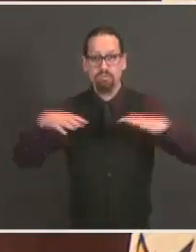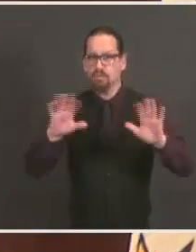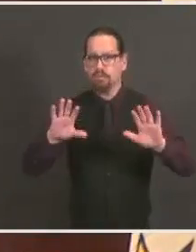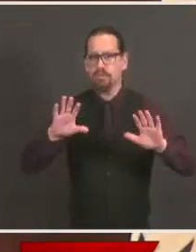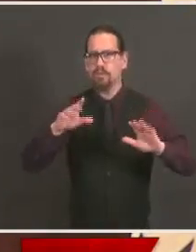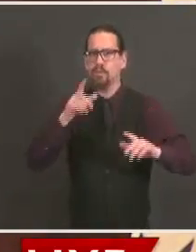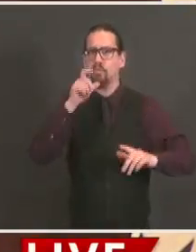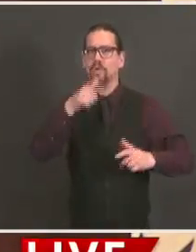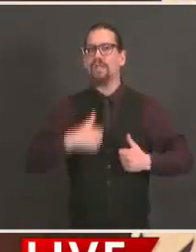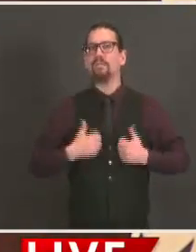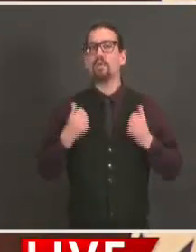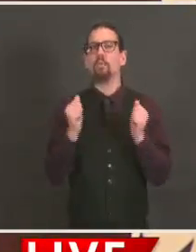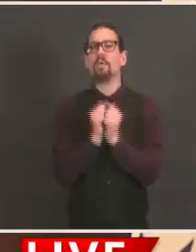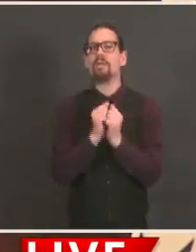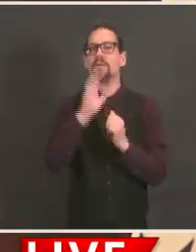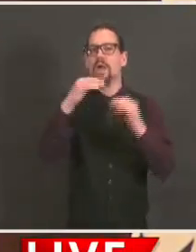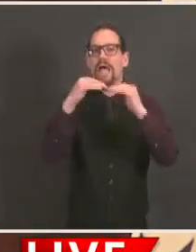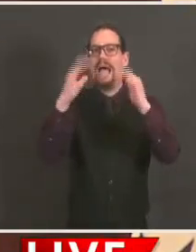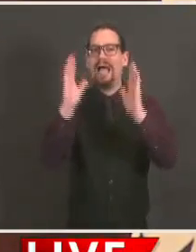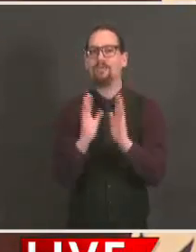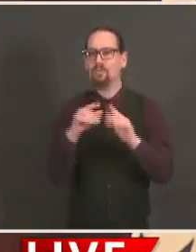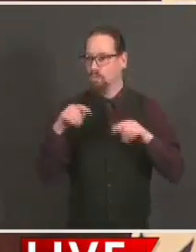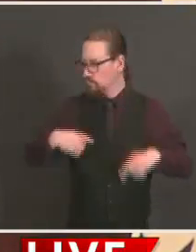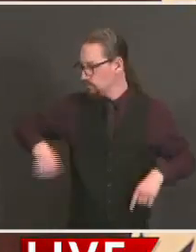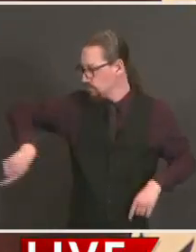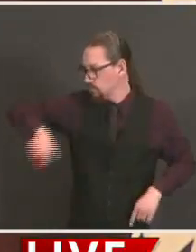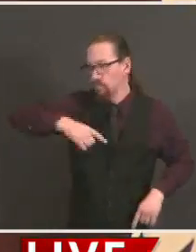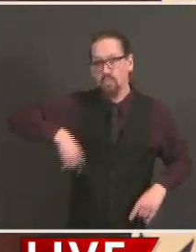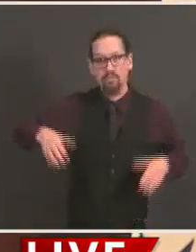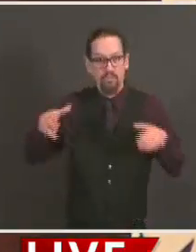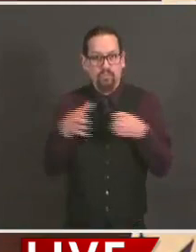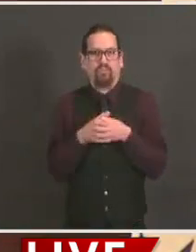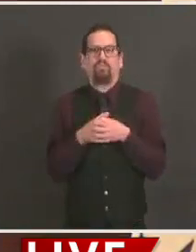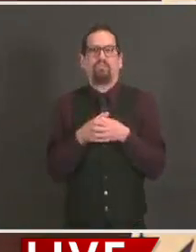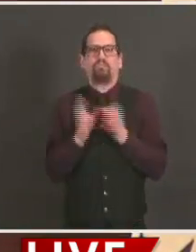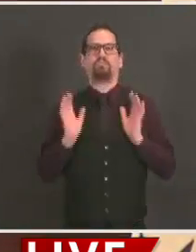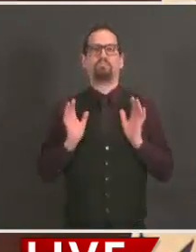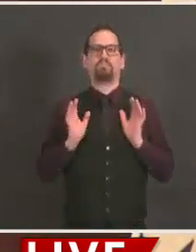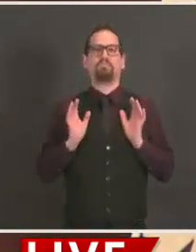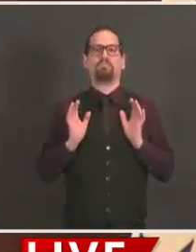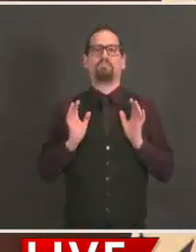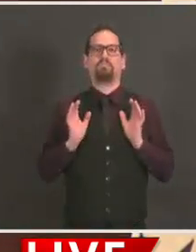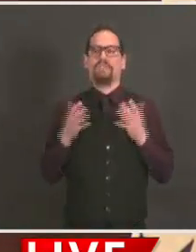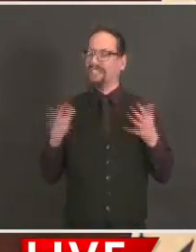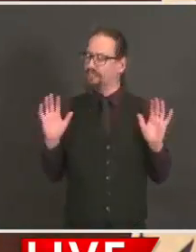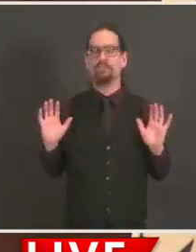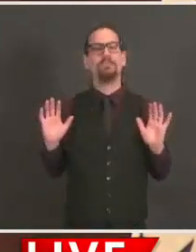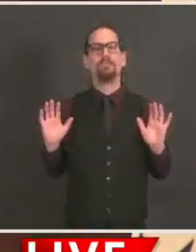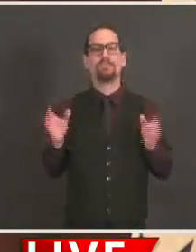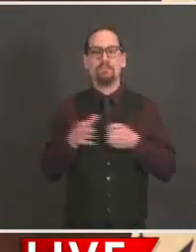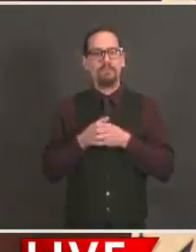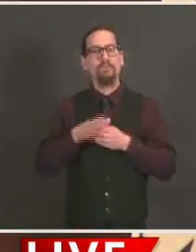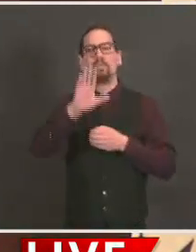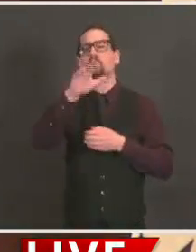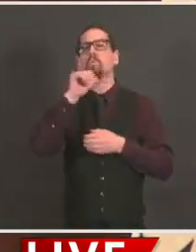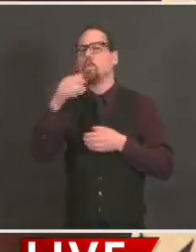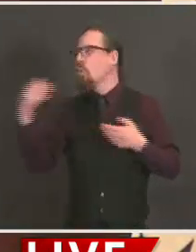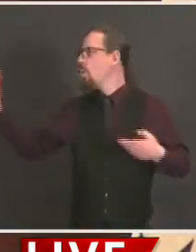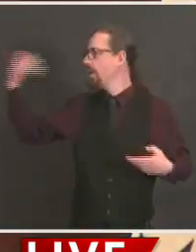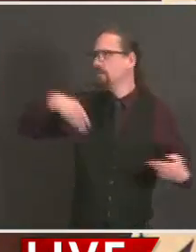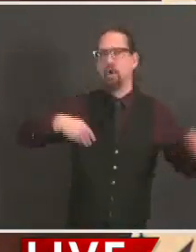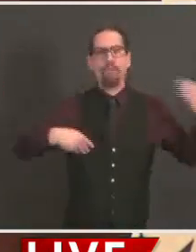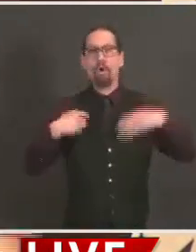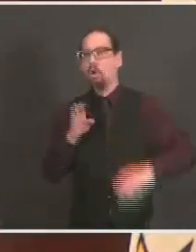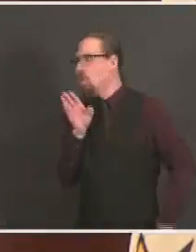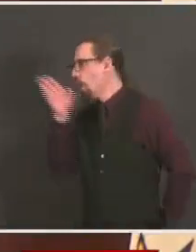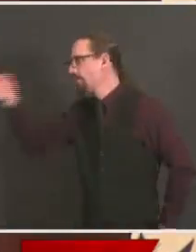still just your household. Please come up with additional ways to celebrate or